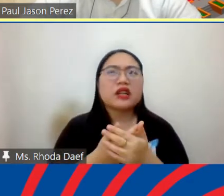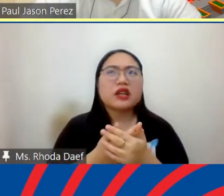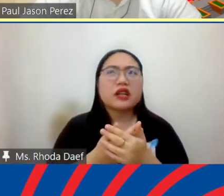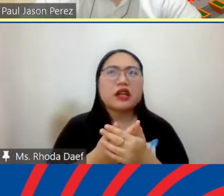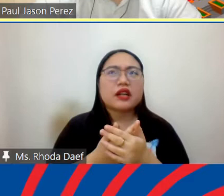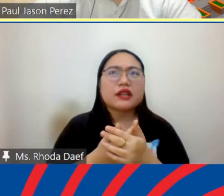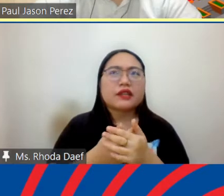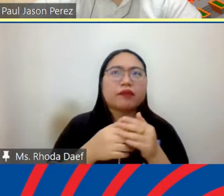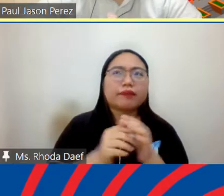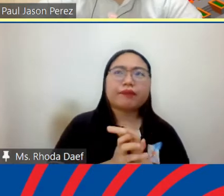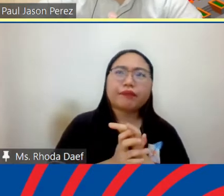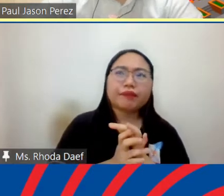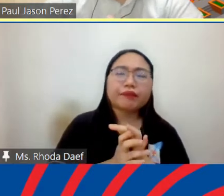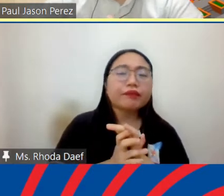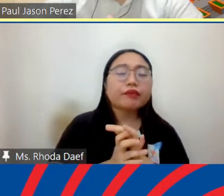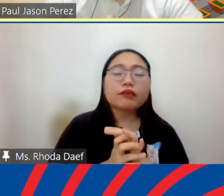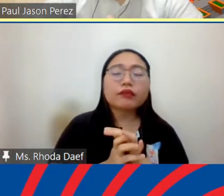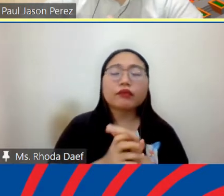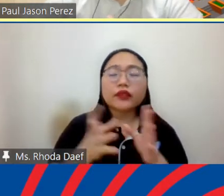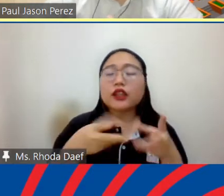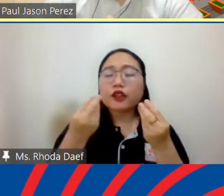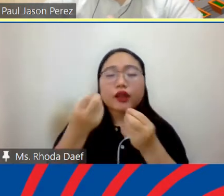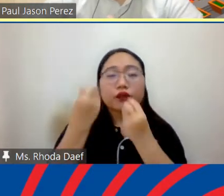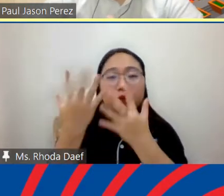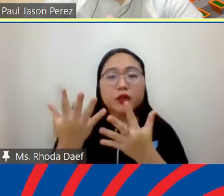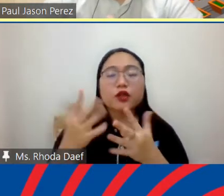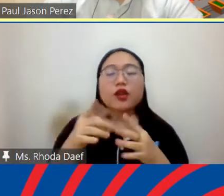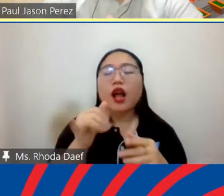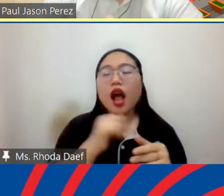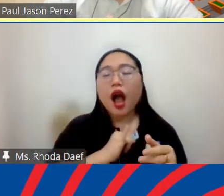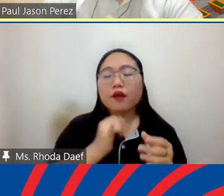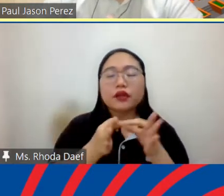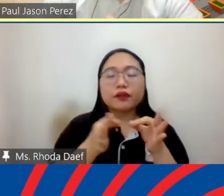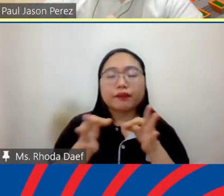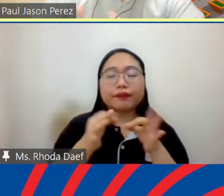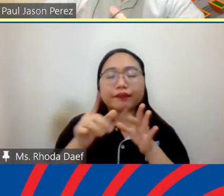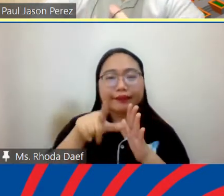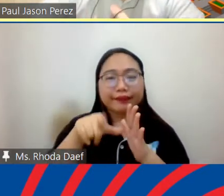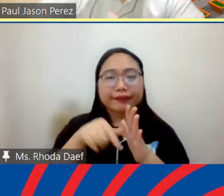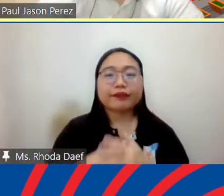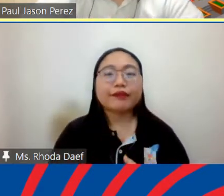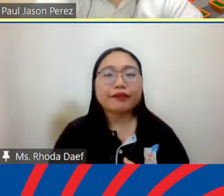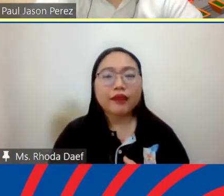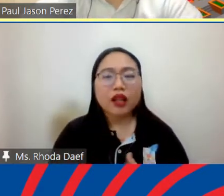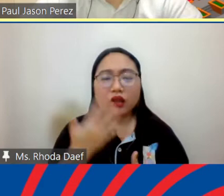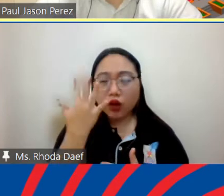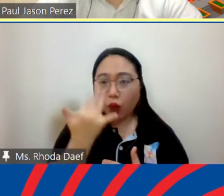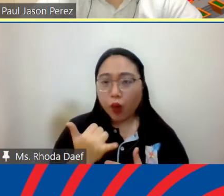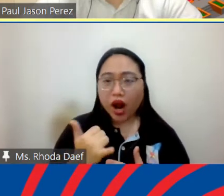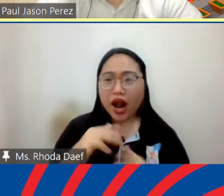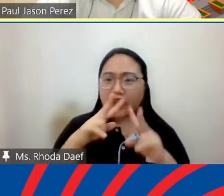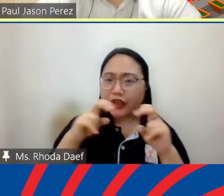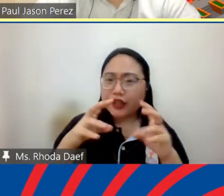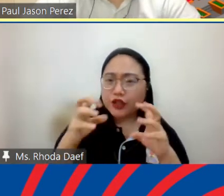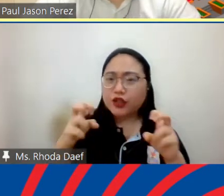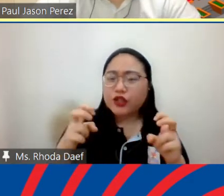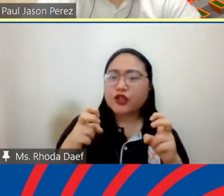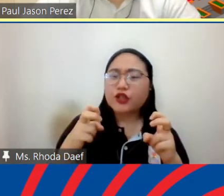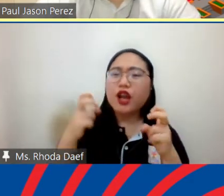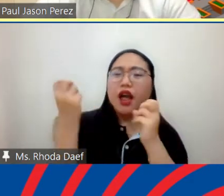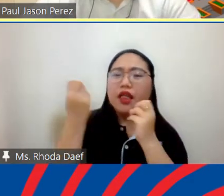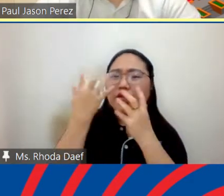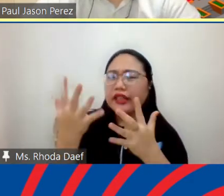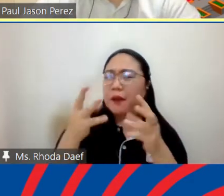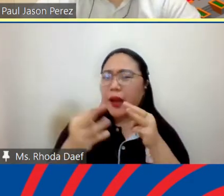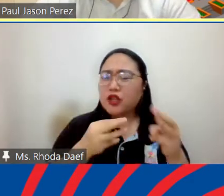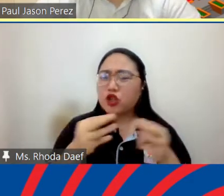to information? And I'll explain more of that later. So why research data management? So